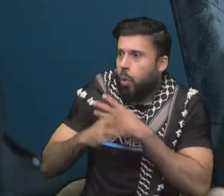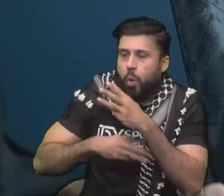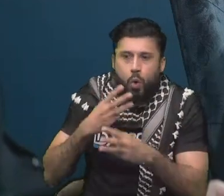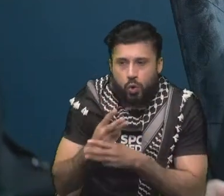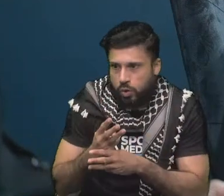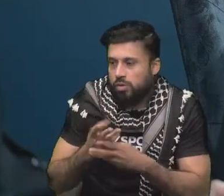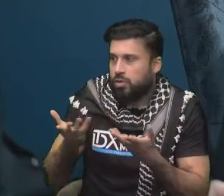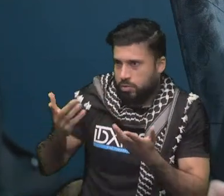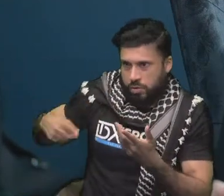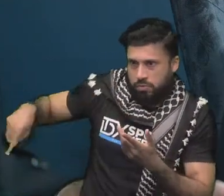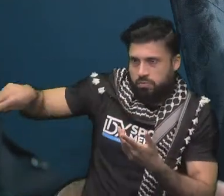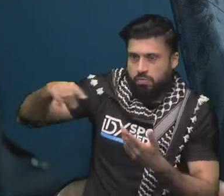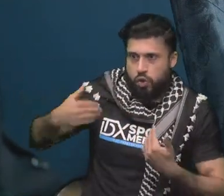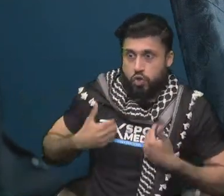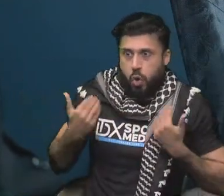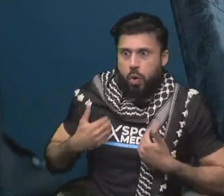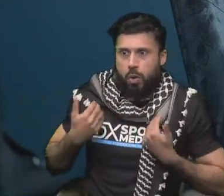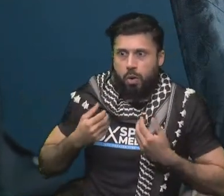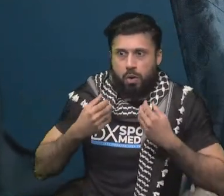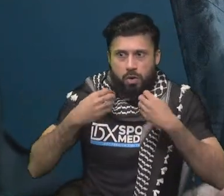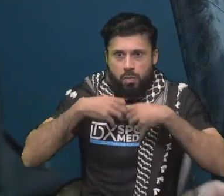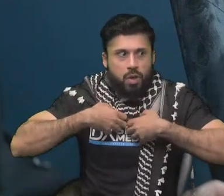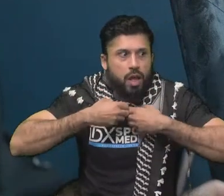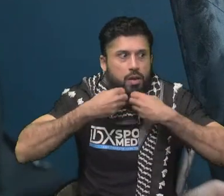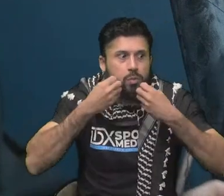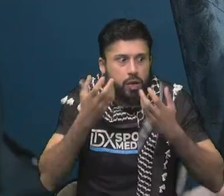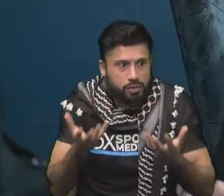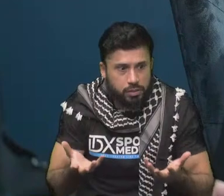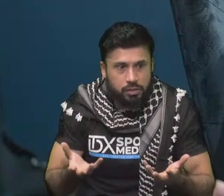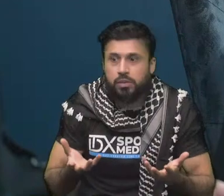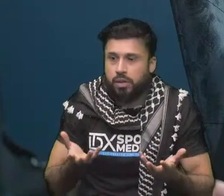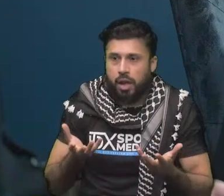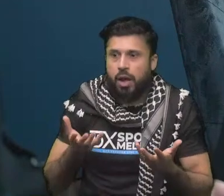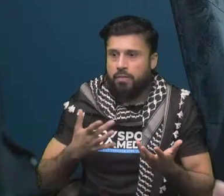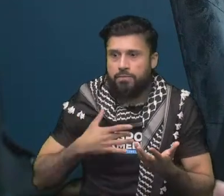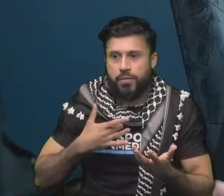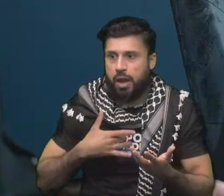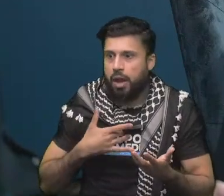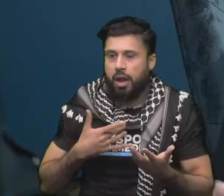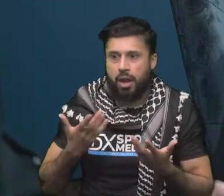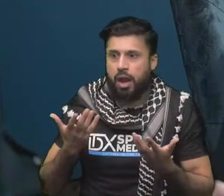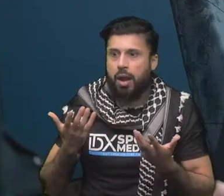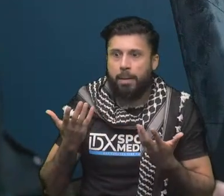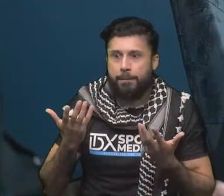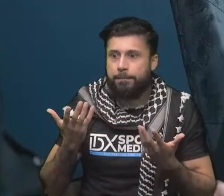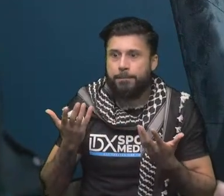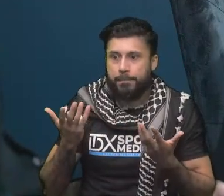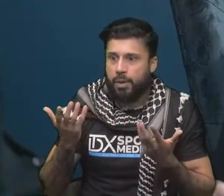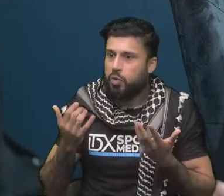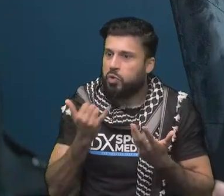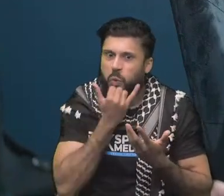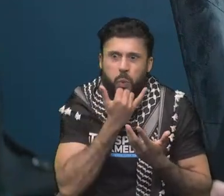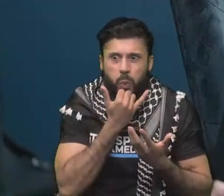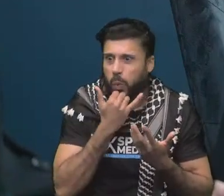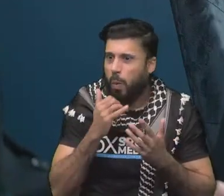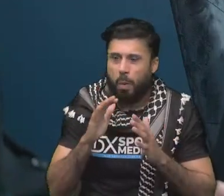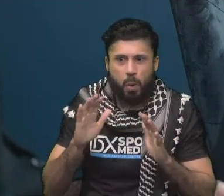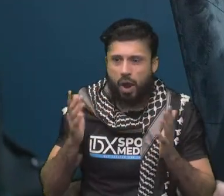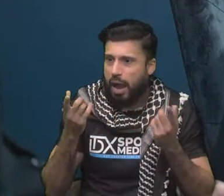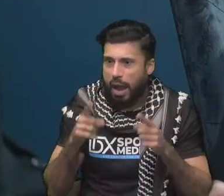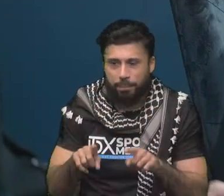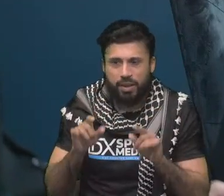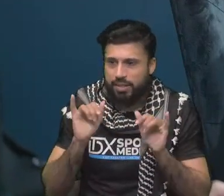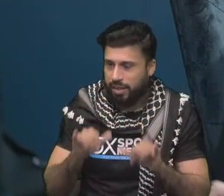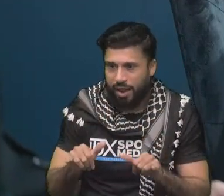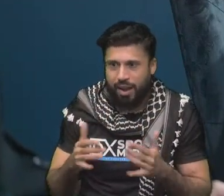why? Under the pretext, no, we have to give them hope, inshallah. We have to kind of like keep, you know, keep that that door open for